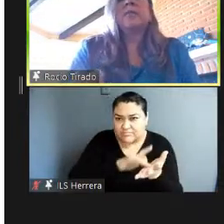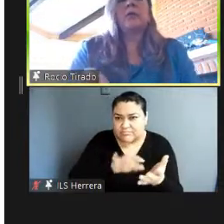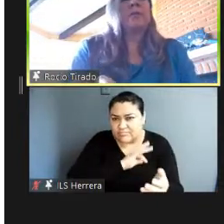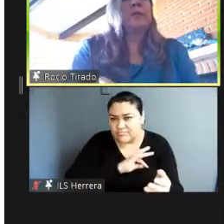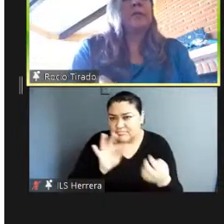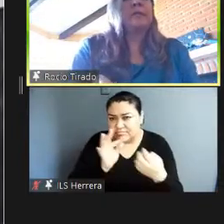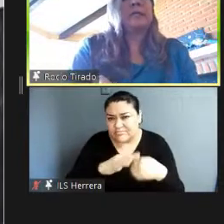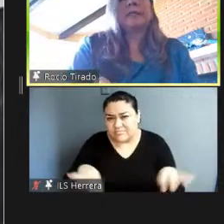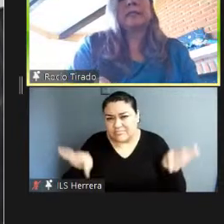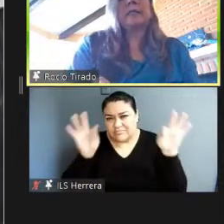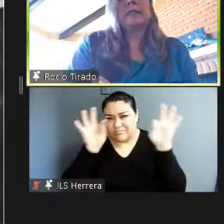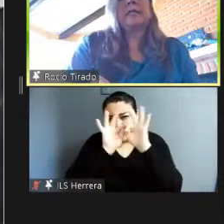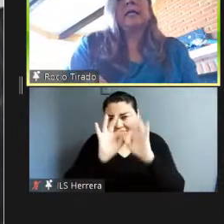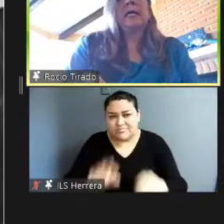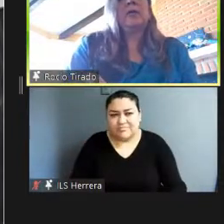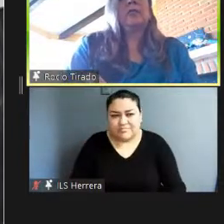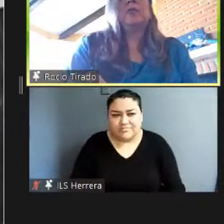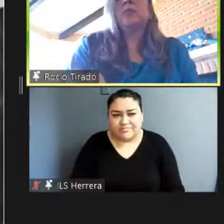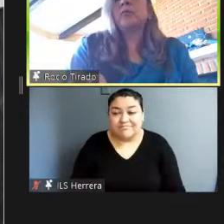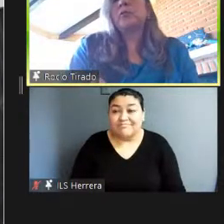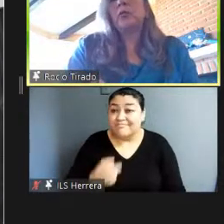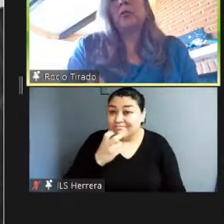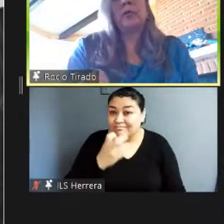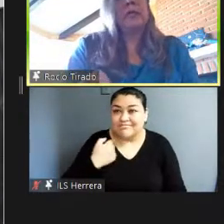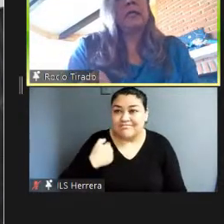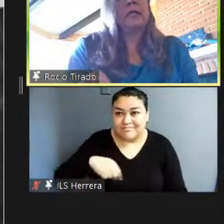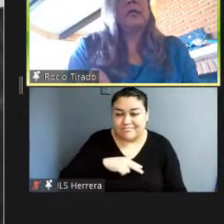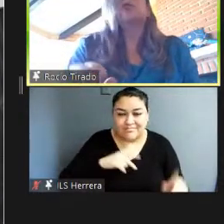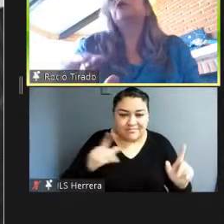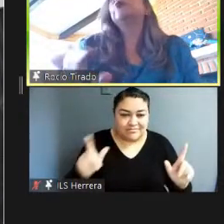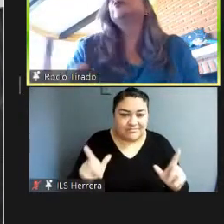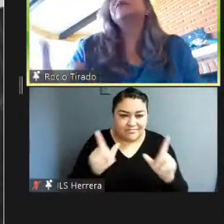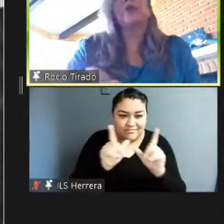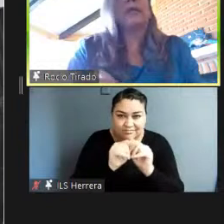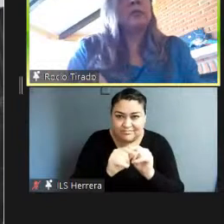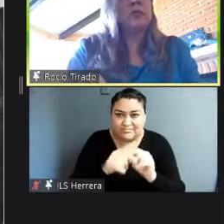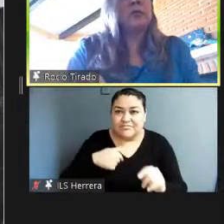think represent basic contributions.